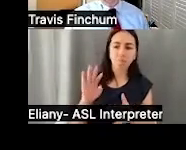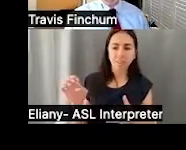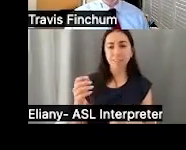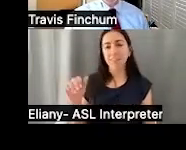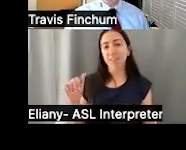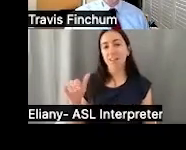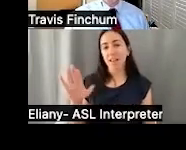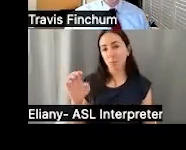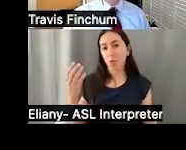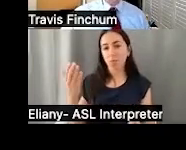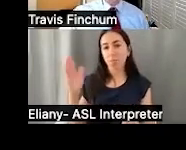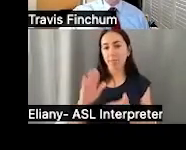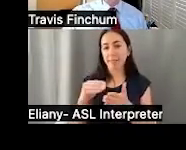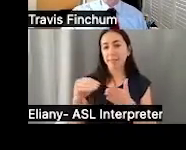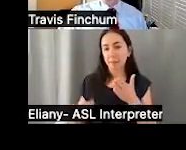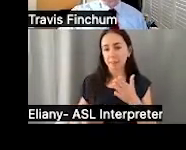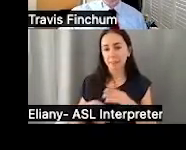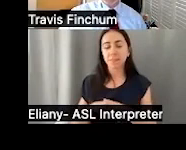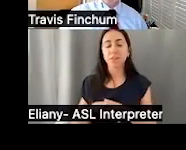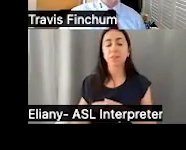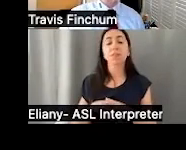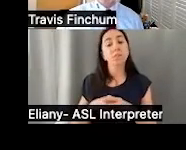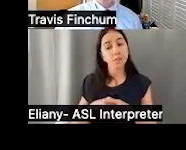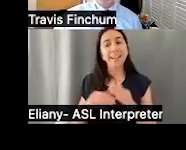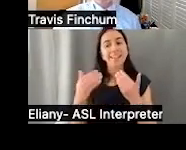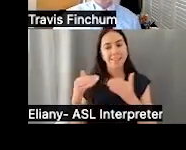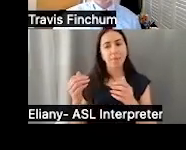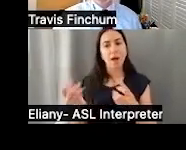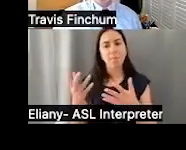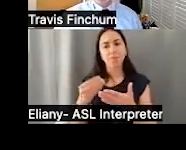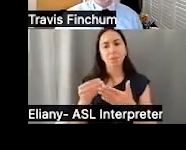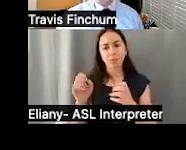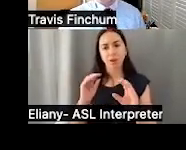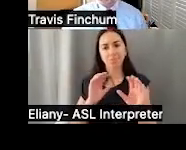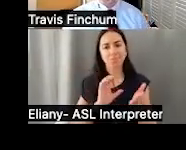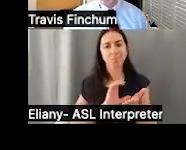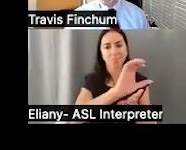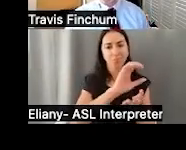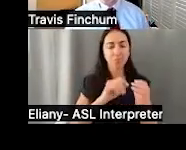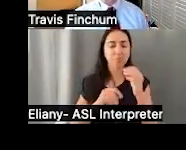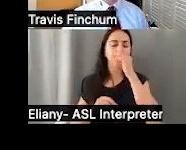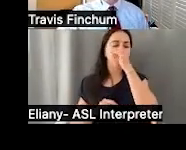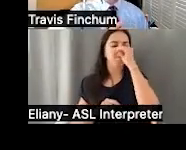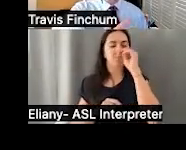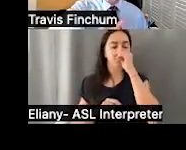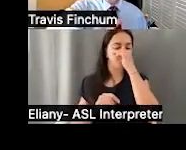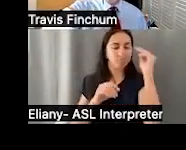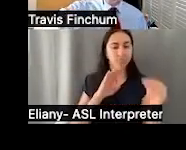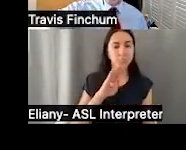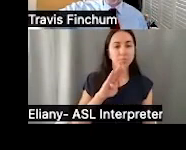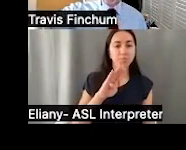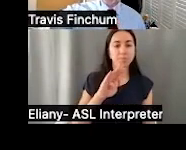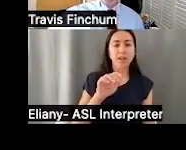going to be a lot less expensive. But again, there's going to be limits as to how much you can put in. One of the big differences between the ABLE account